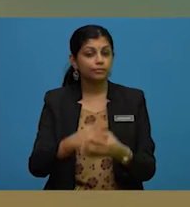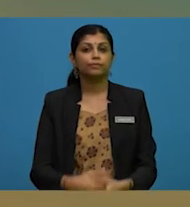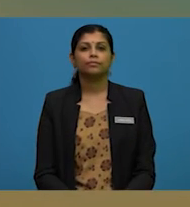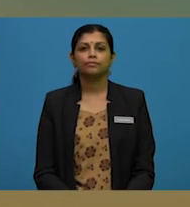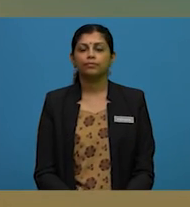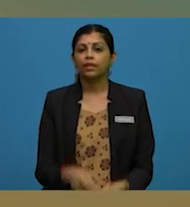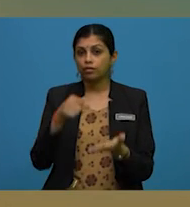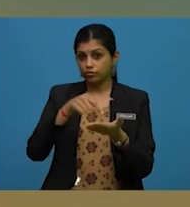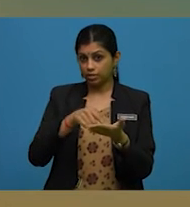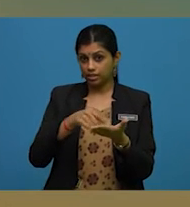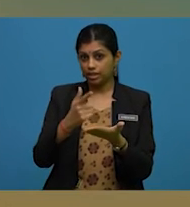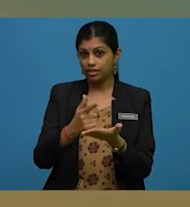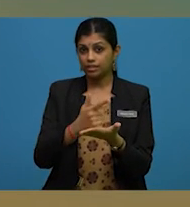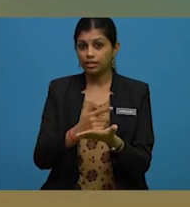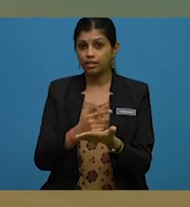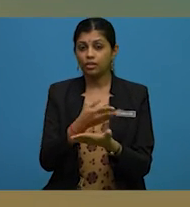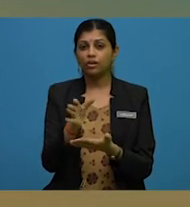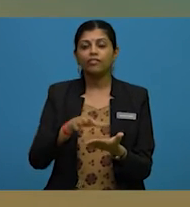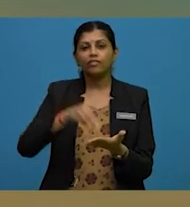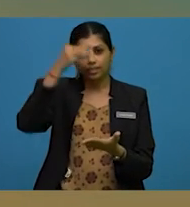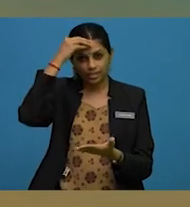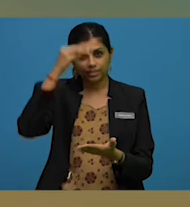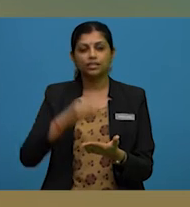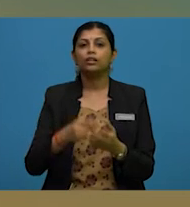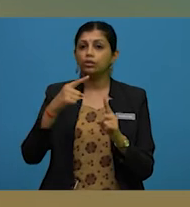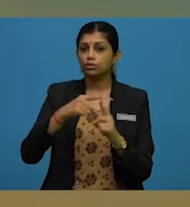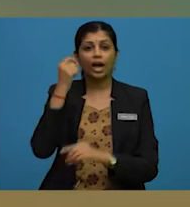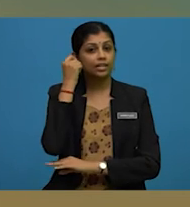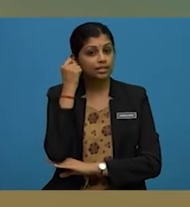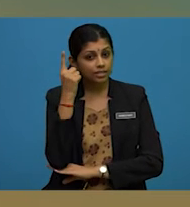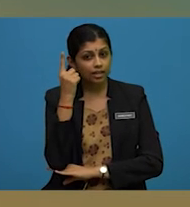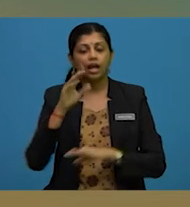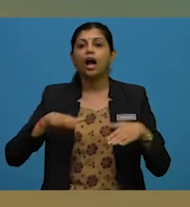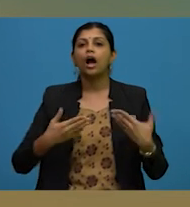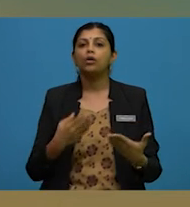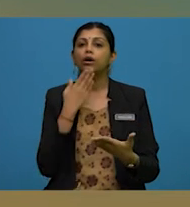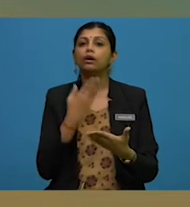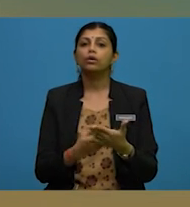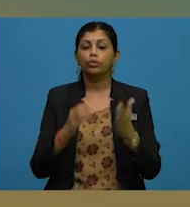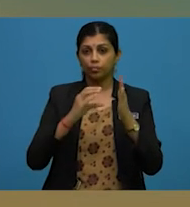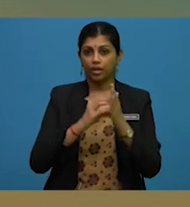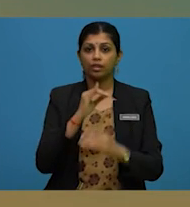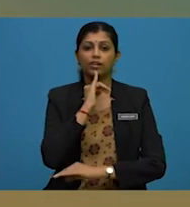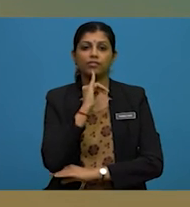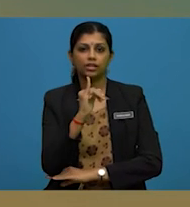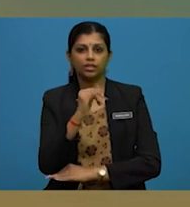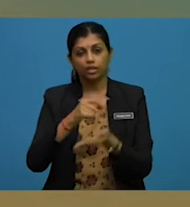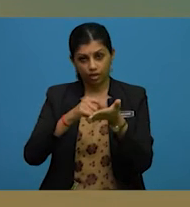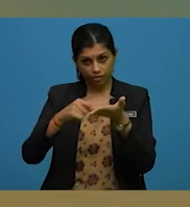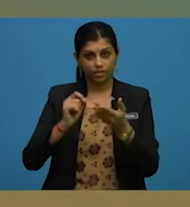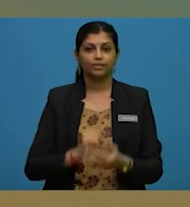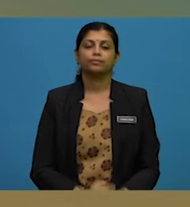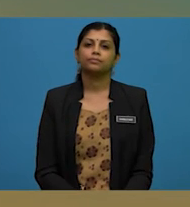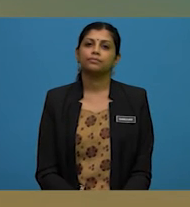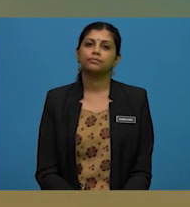In this lesson, you have learned to understand how a good paragraph is